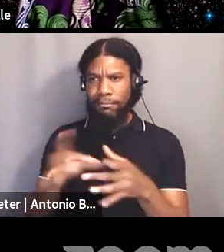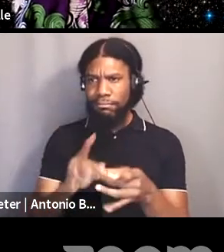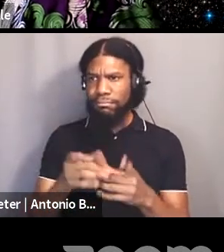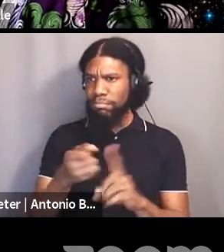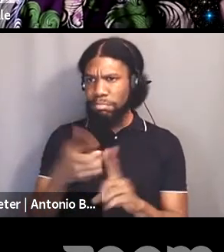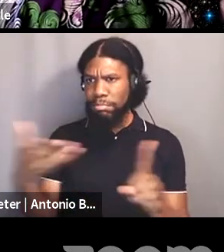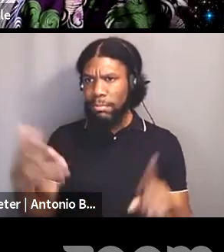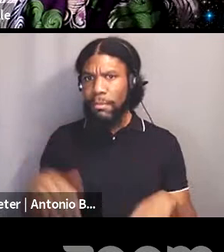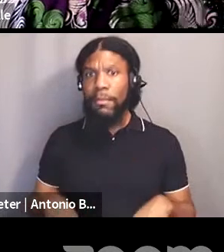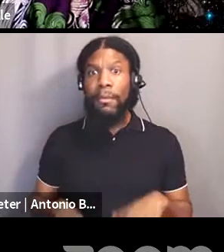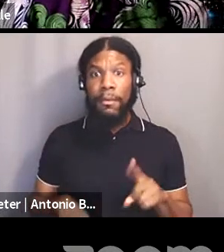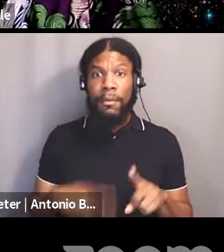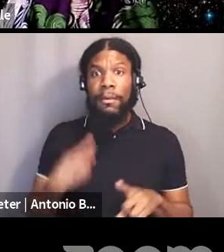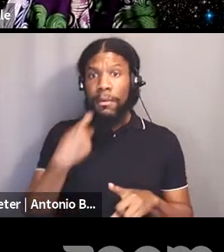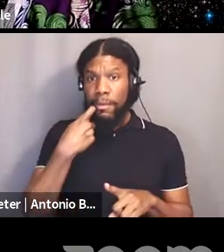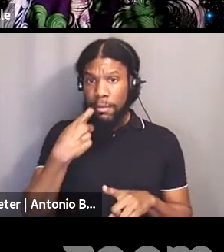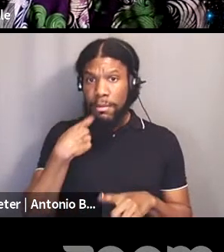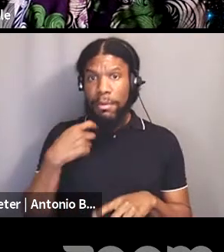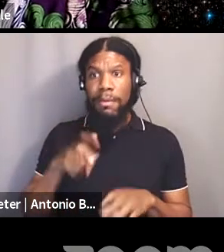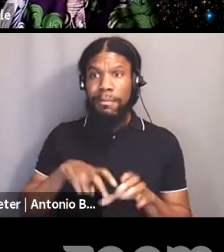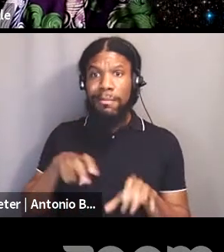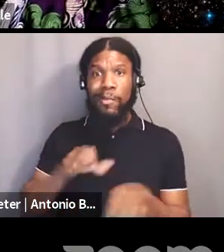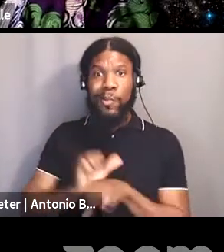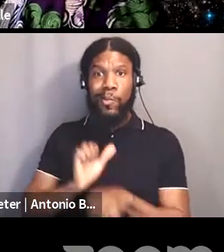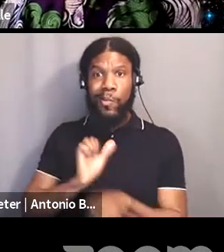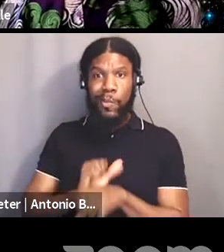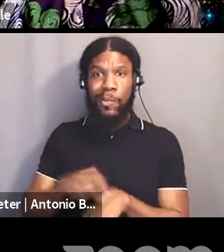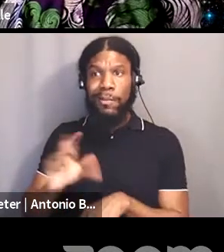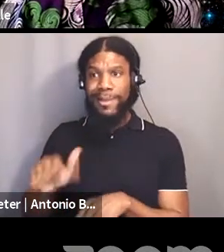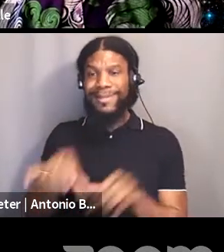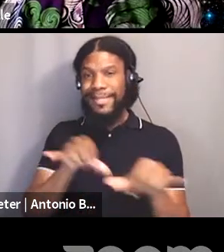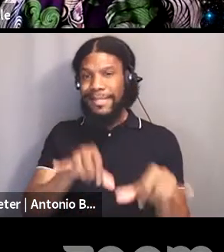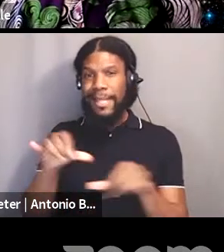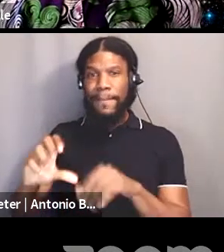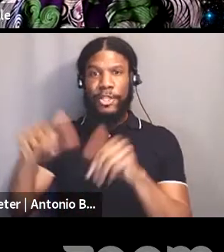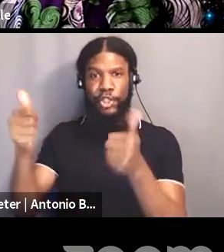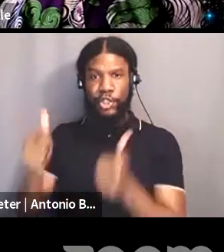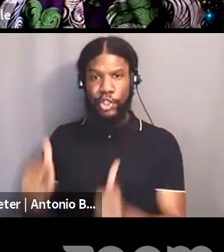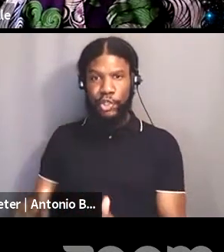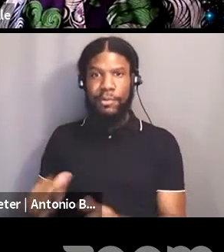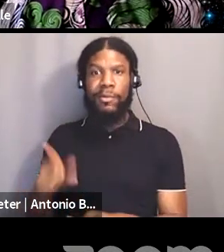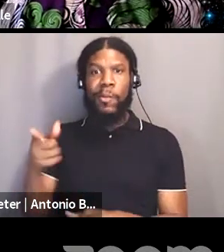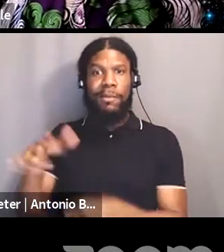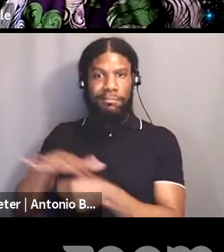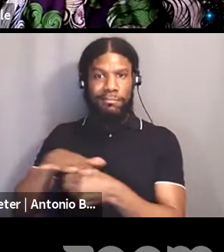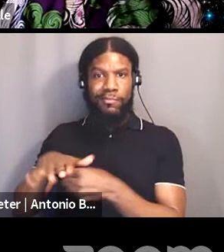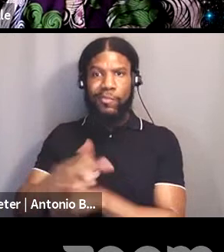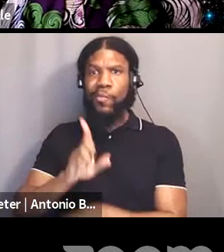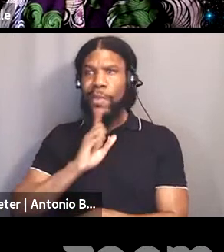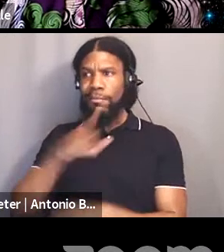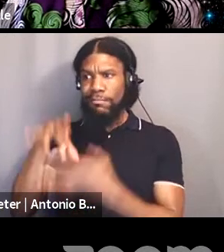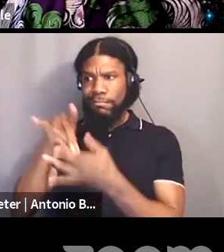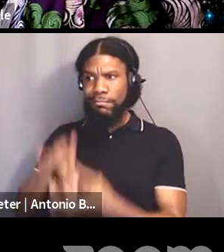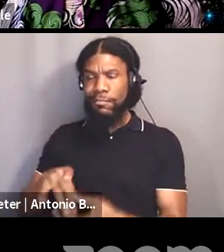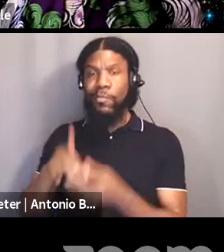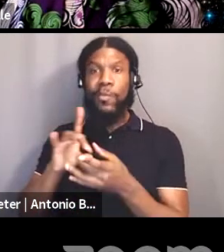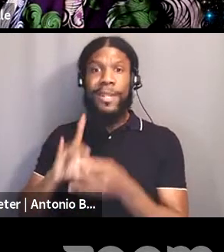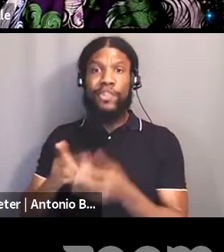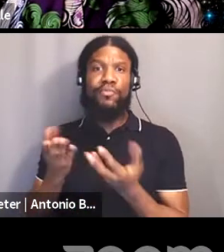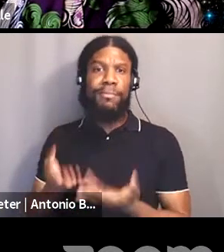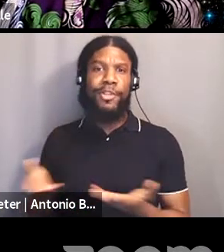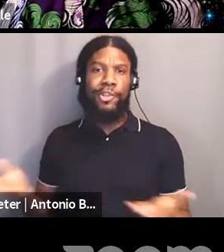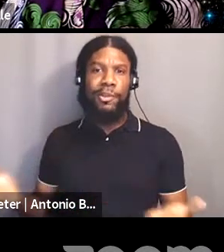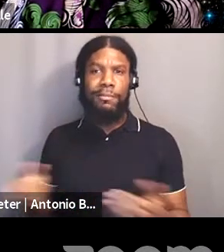at Socrates Sculpture Park, where I, you know, ground that project really on material, which was like thinking